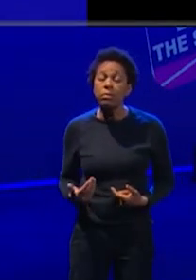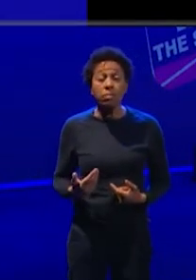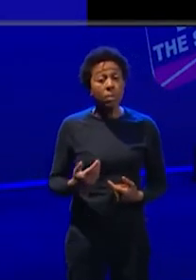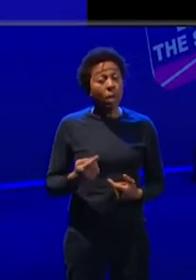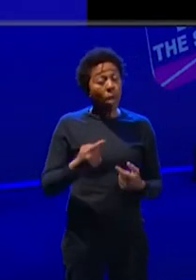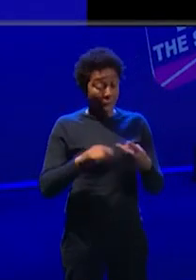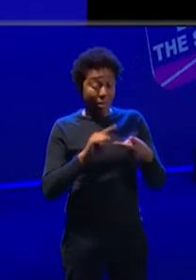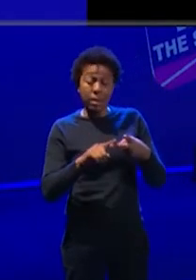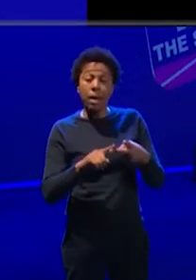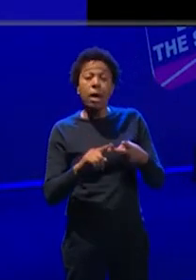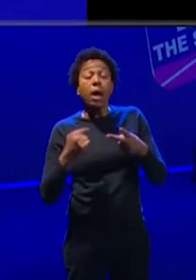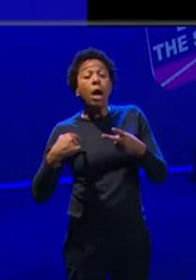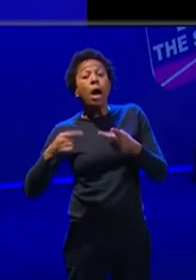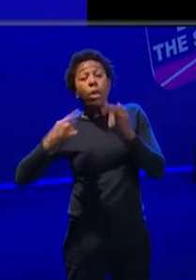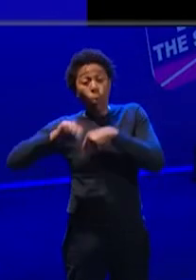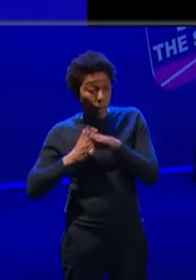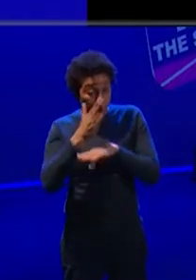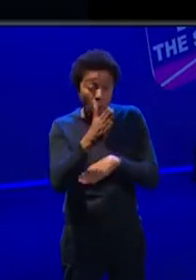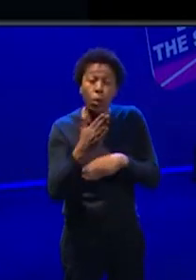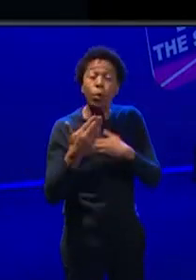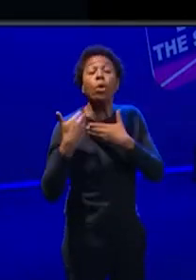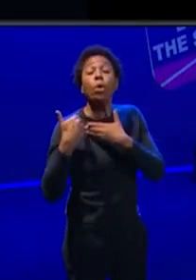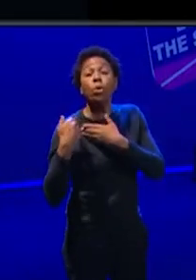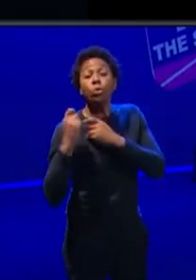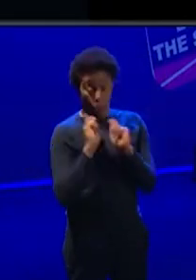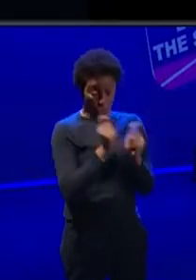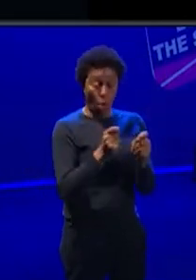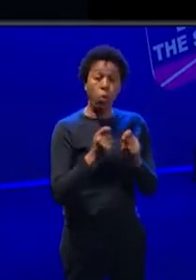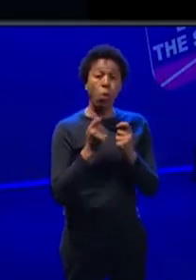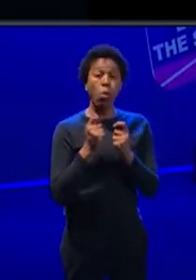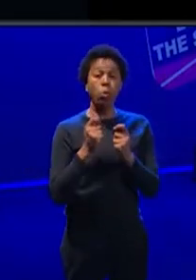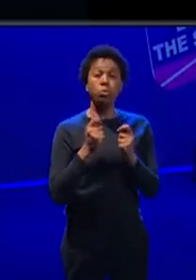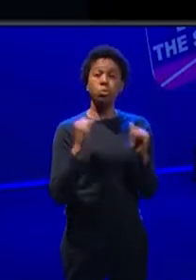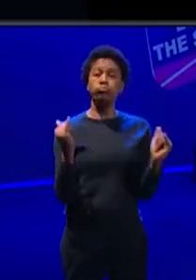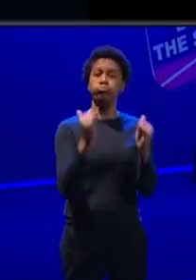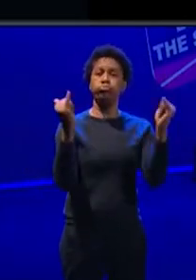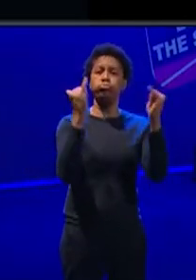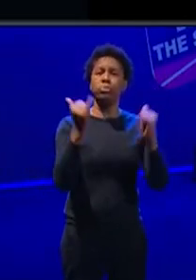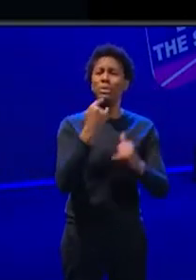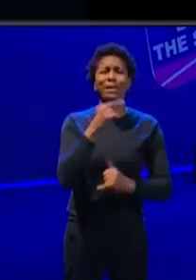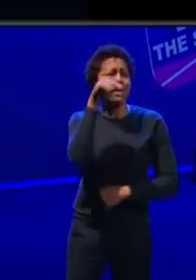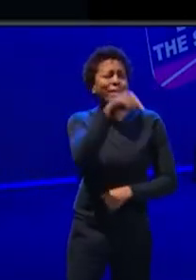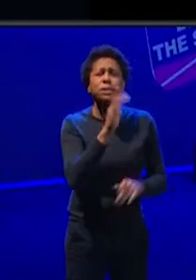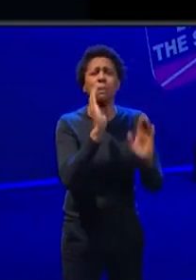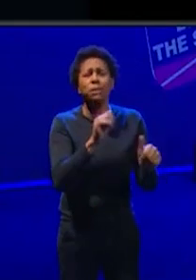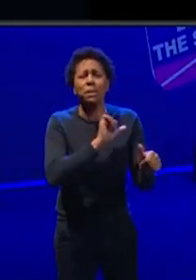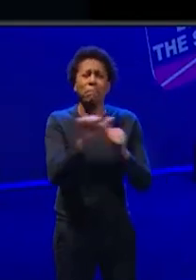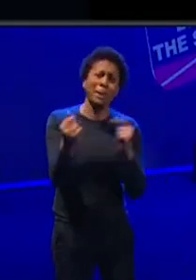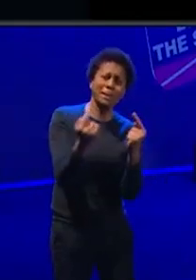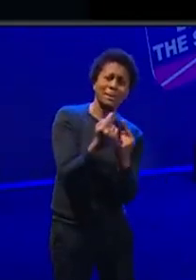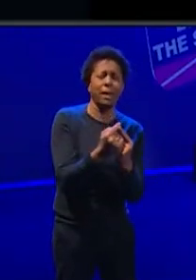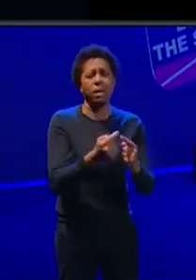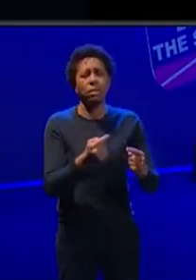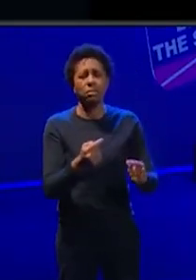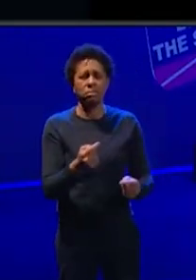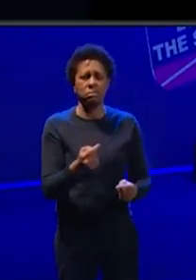people, is that we go to those award ceremonies and we hear this must be the best thing in the world. This must be the best thing in blah,